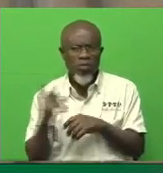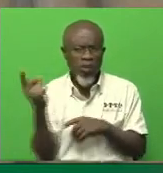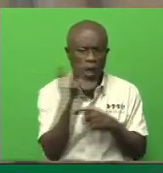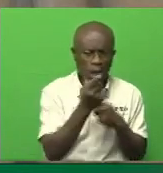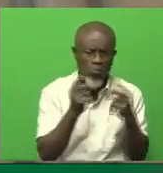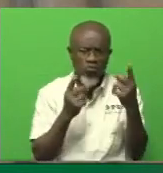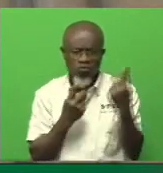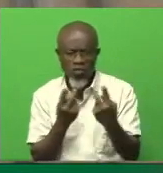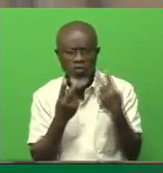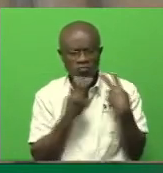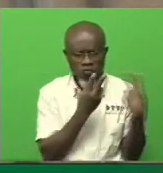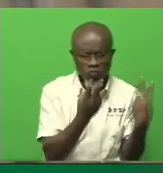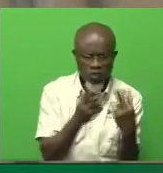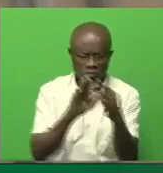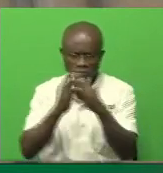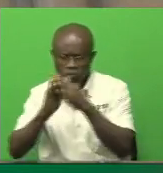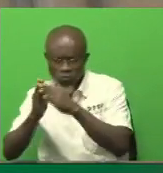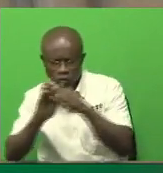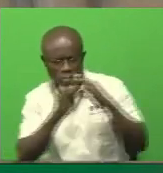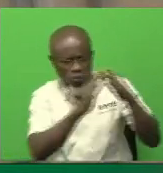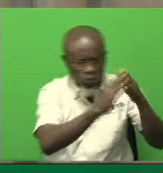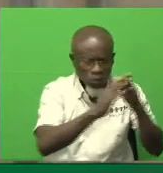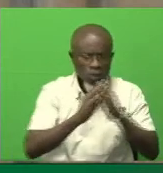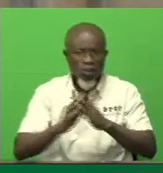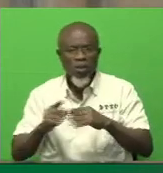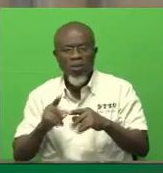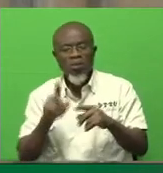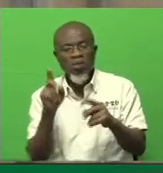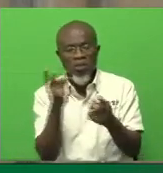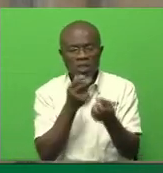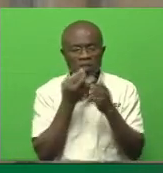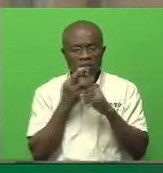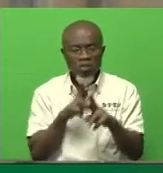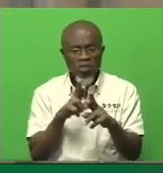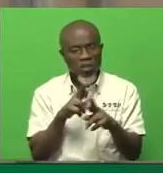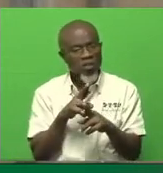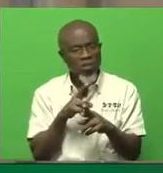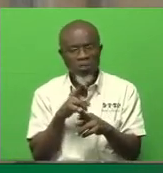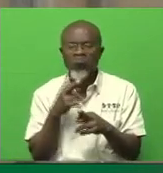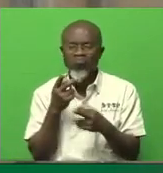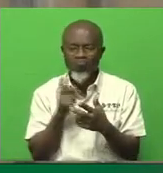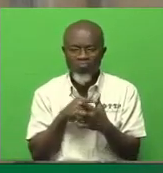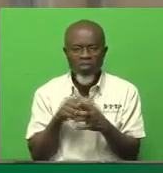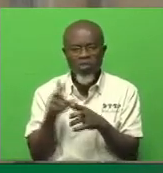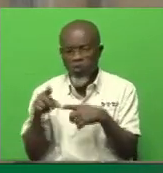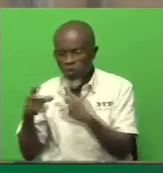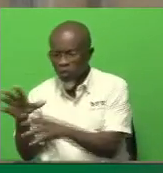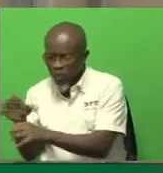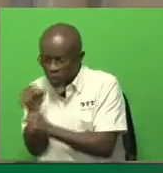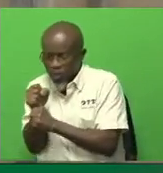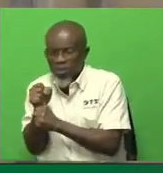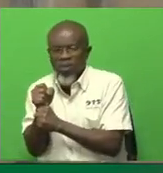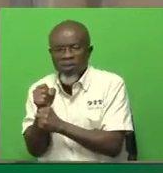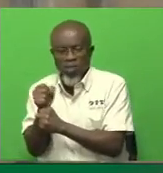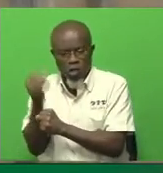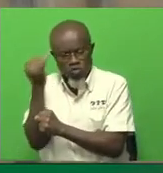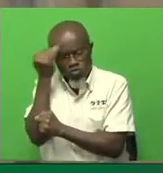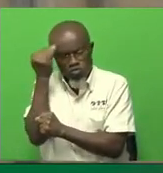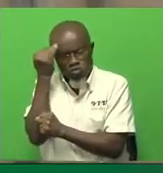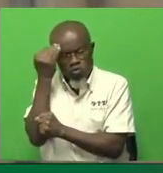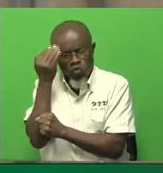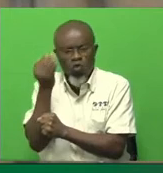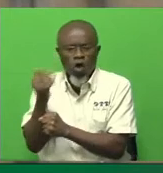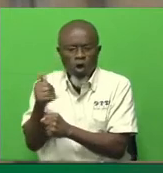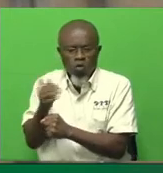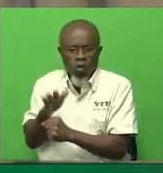and then work on those results so moving forward we're going to have many more of these on the